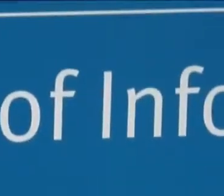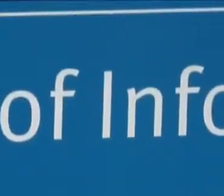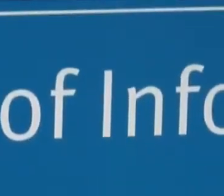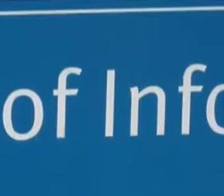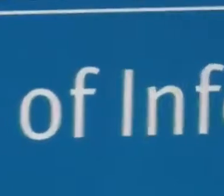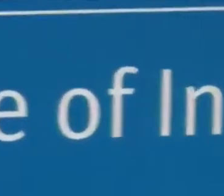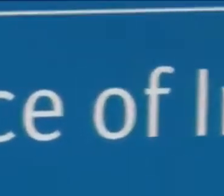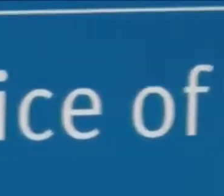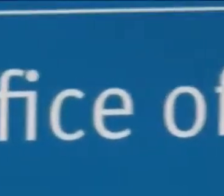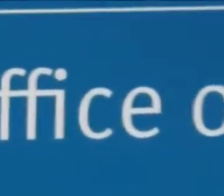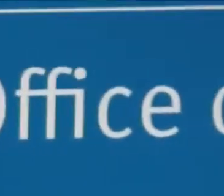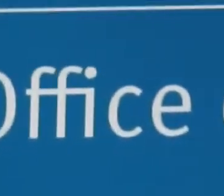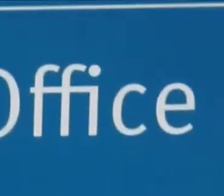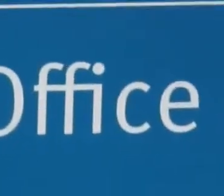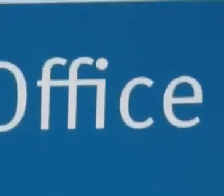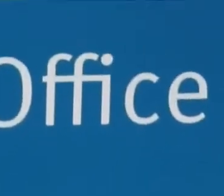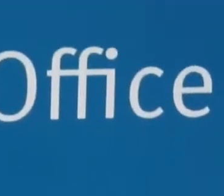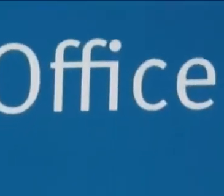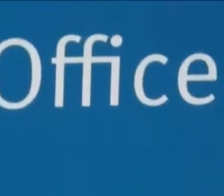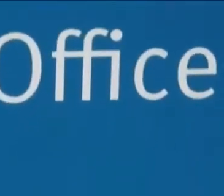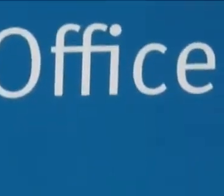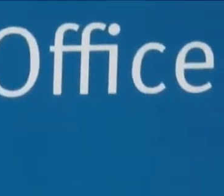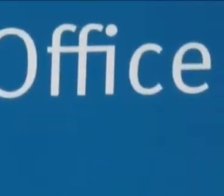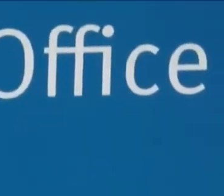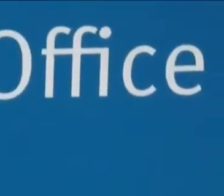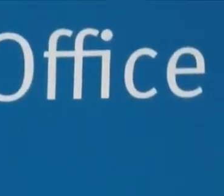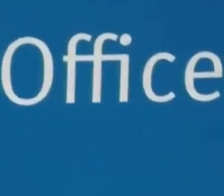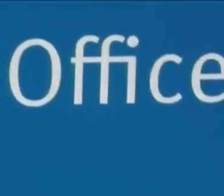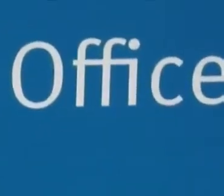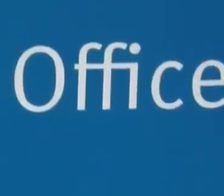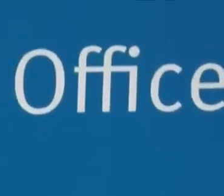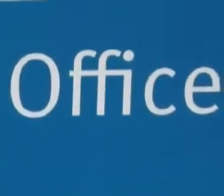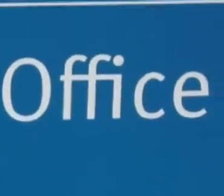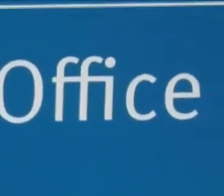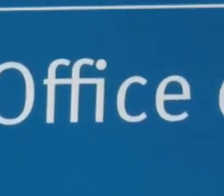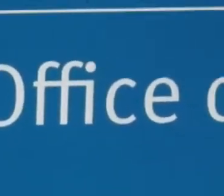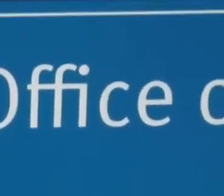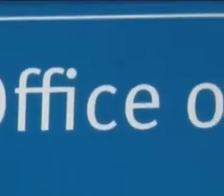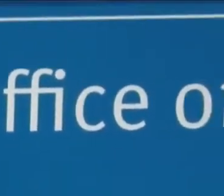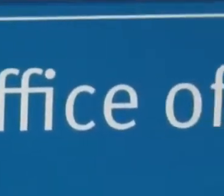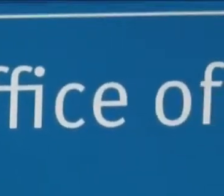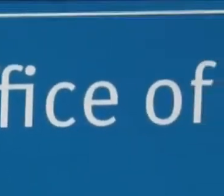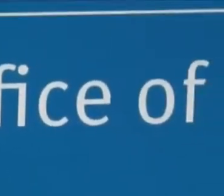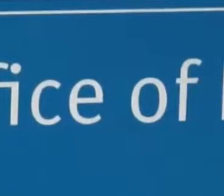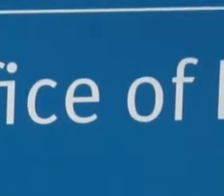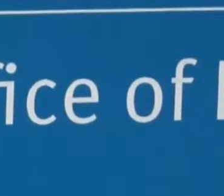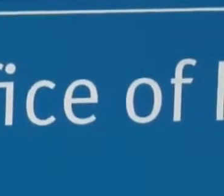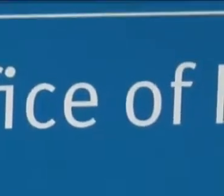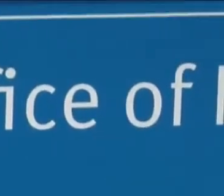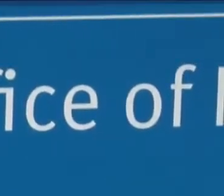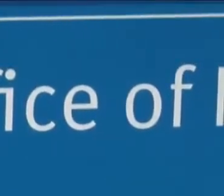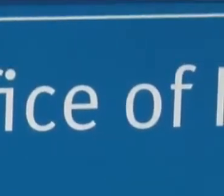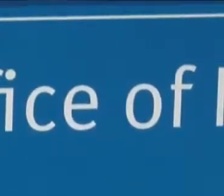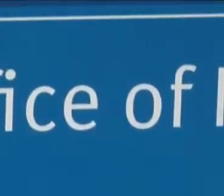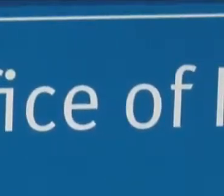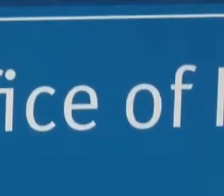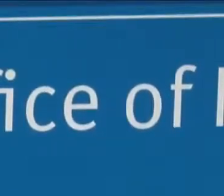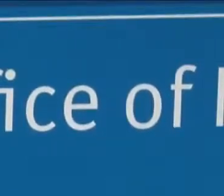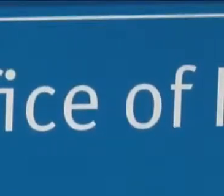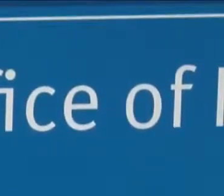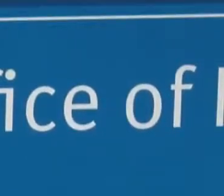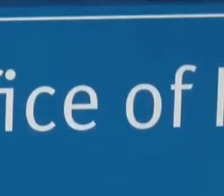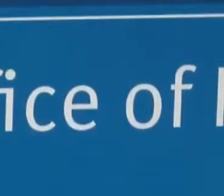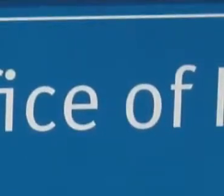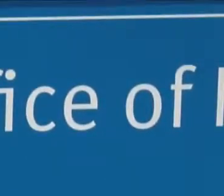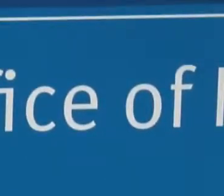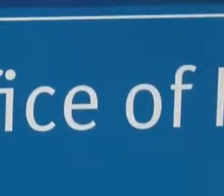to do. But for me, it's about ensuring that everything I say to you today is as practical as we can